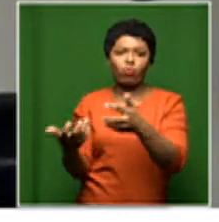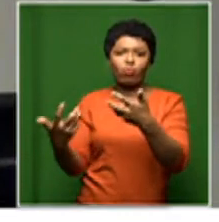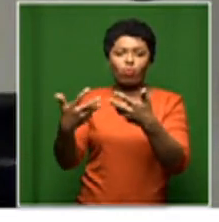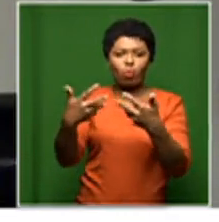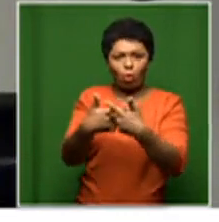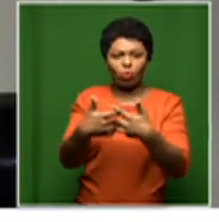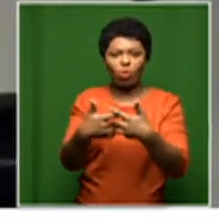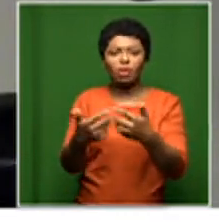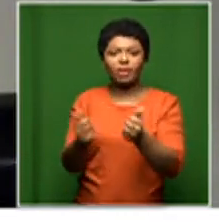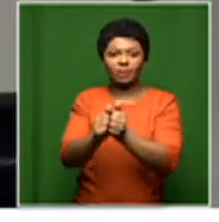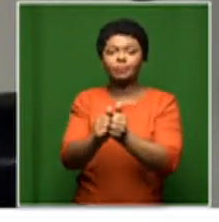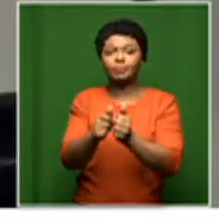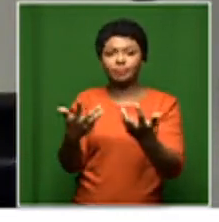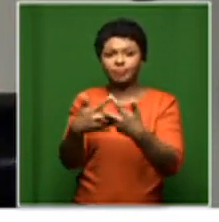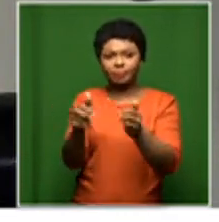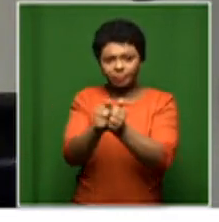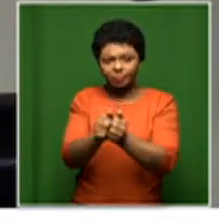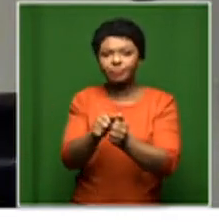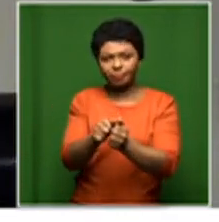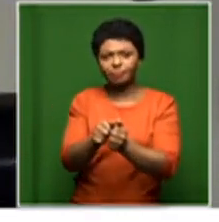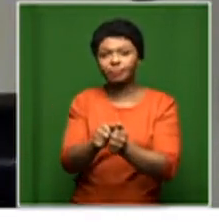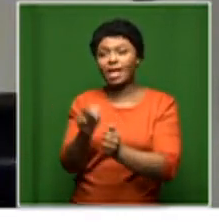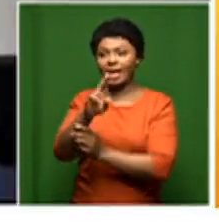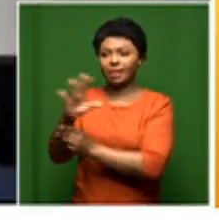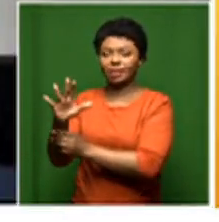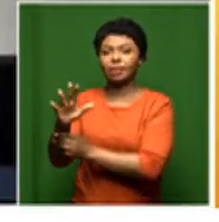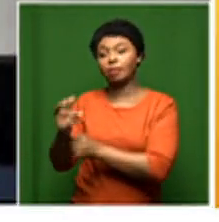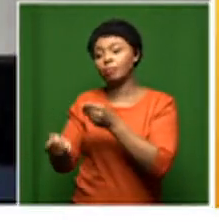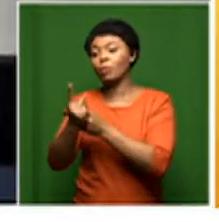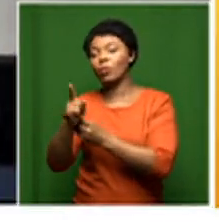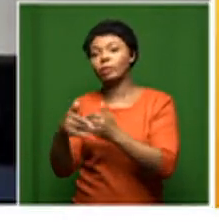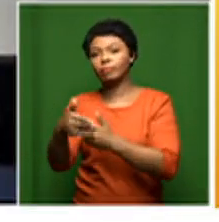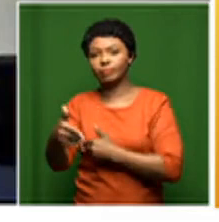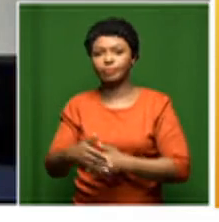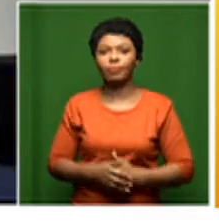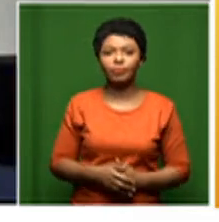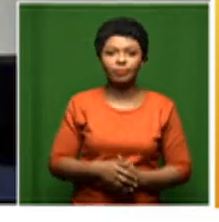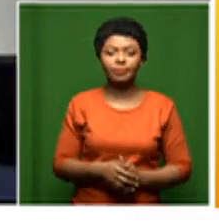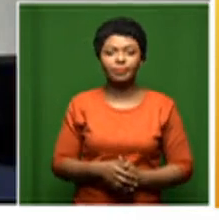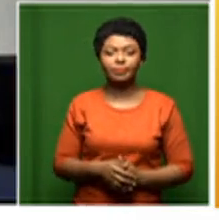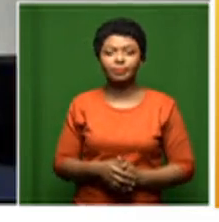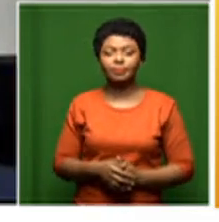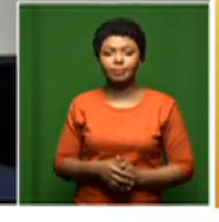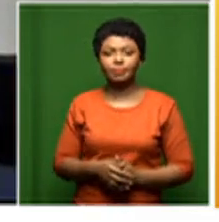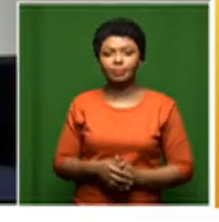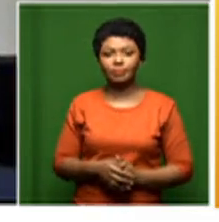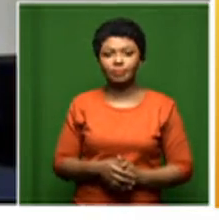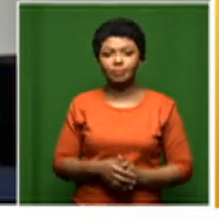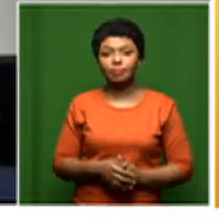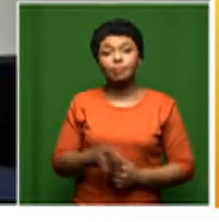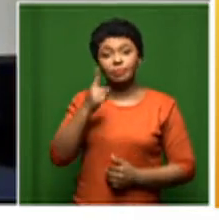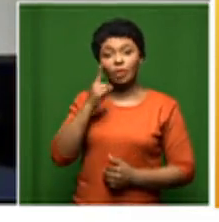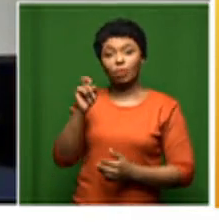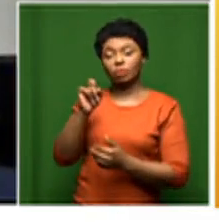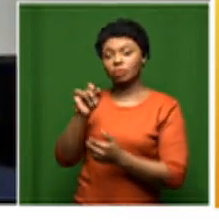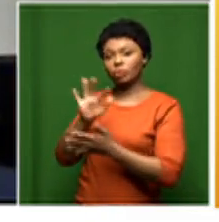the ANC will be taught a lesson out of this process. Right. Let's leave it there. Thanks for giving us your side of the story here. That was Eugene Botha. He's